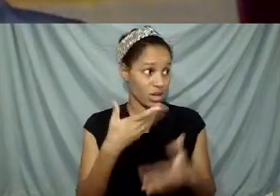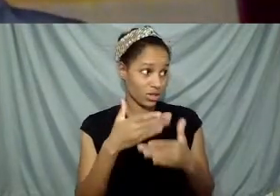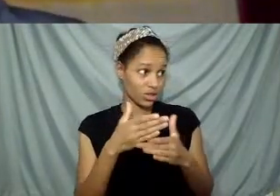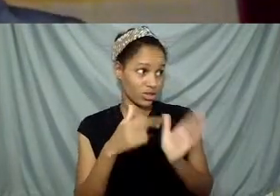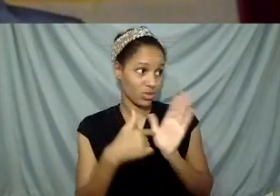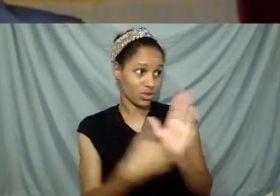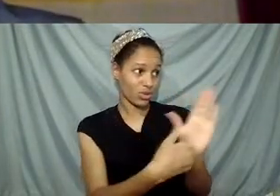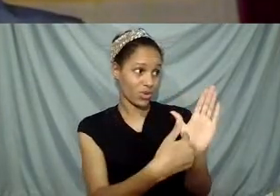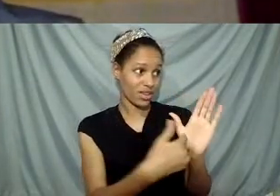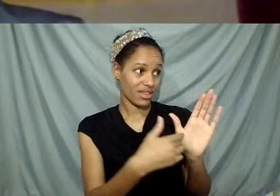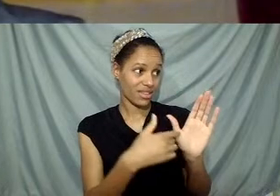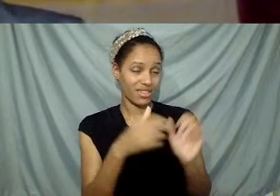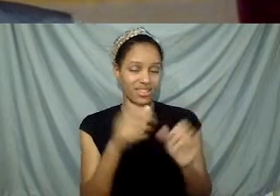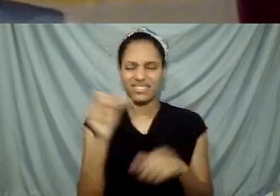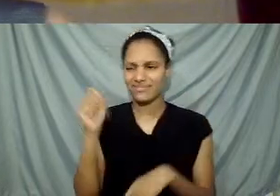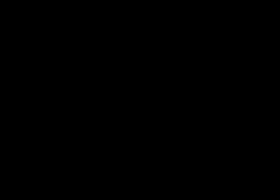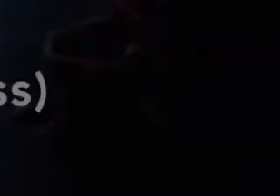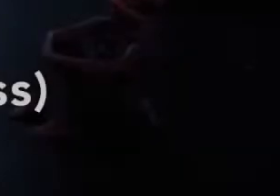Caitlin.